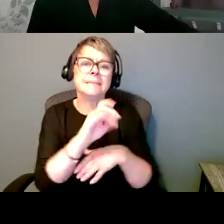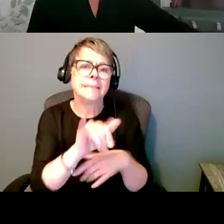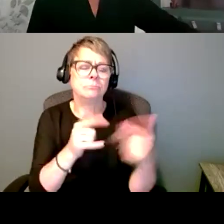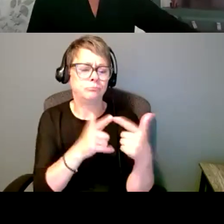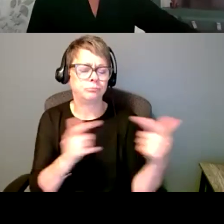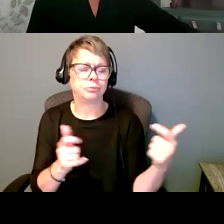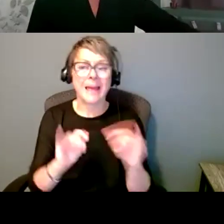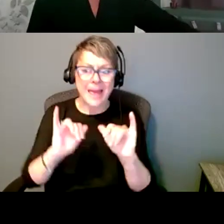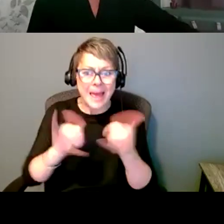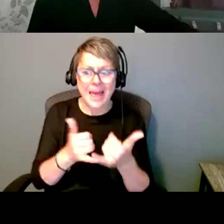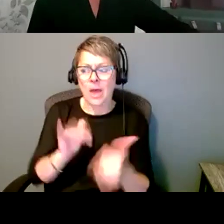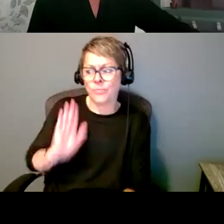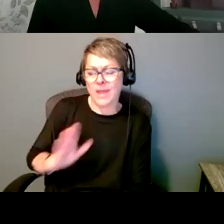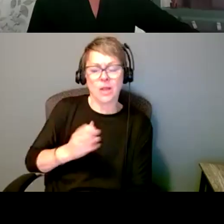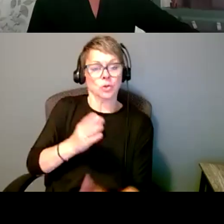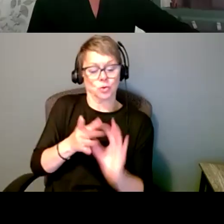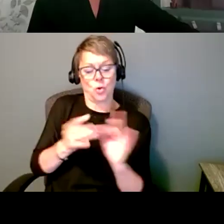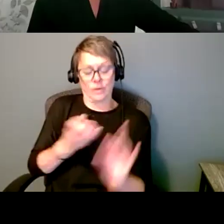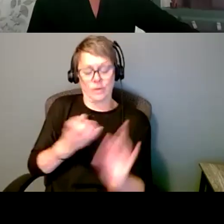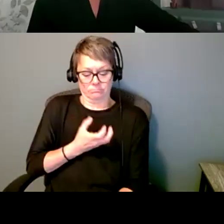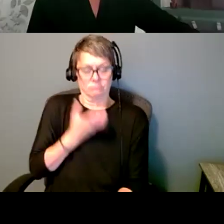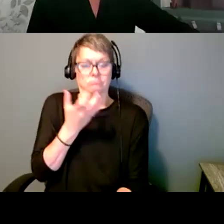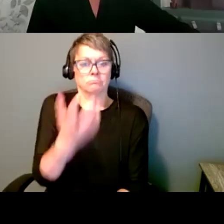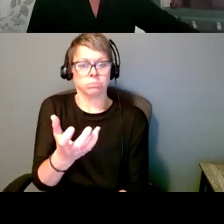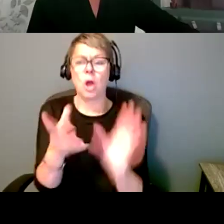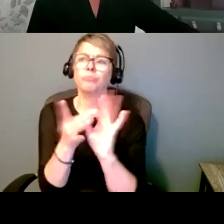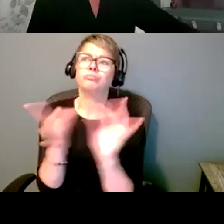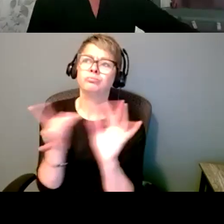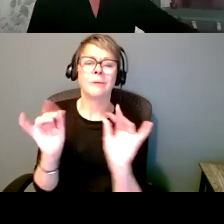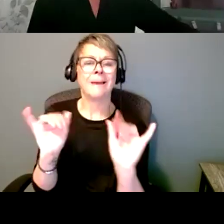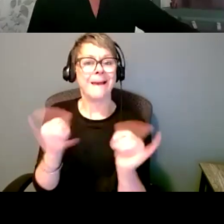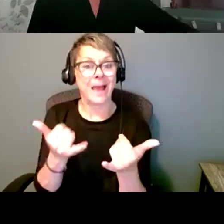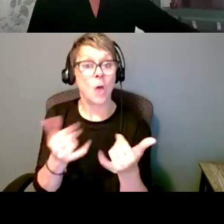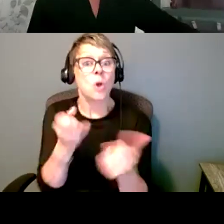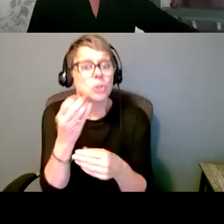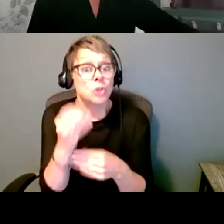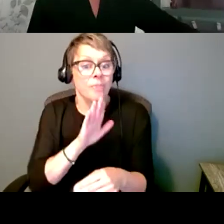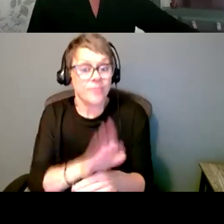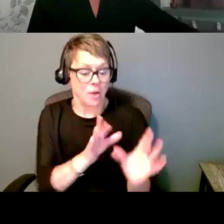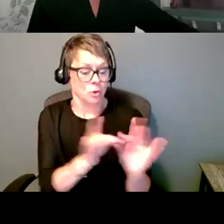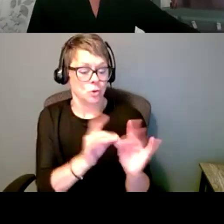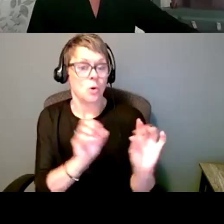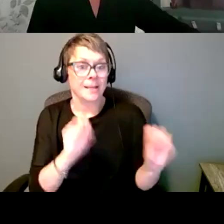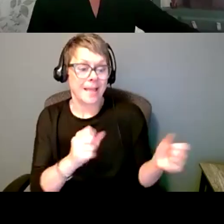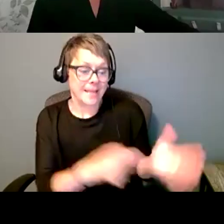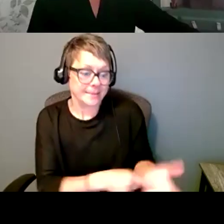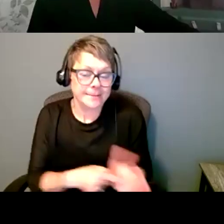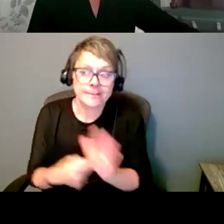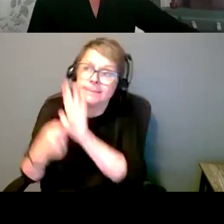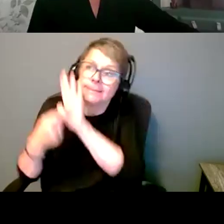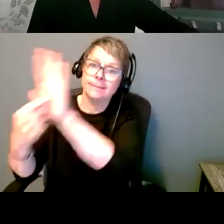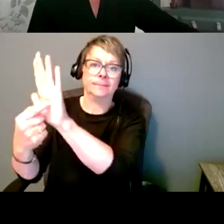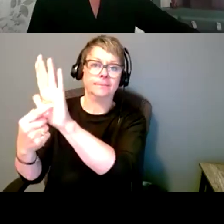tell their stories in an effective way so that you can help bring their voice up to shape the conversation